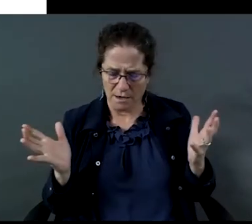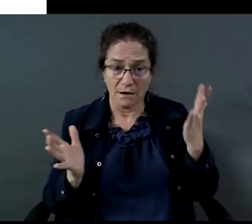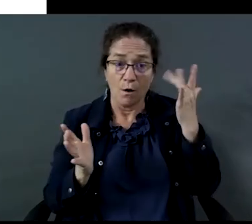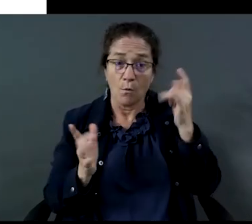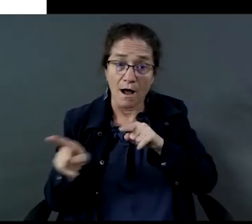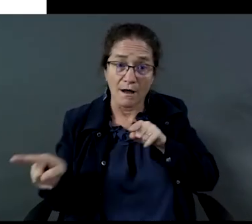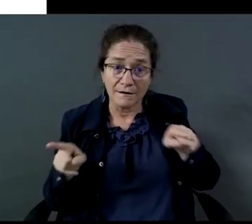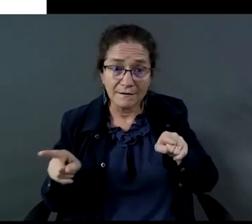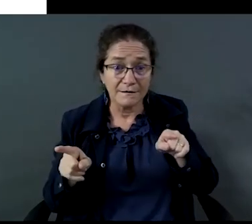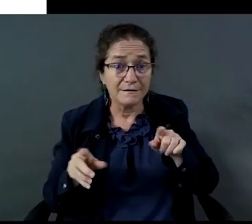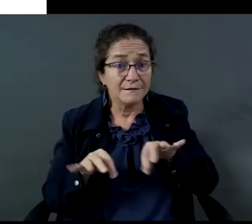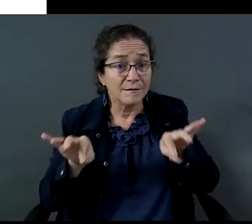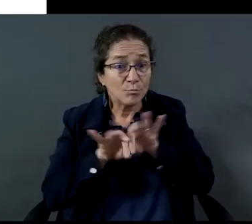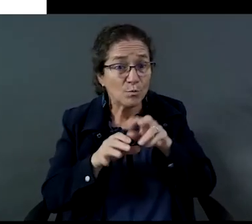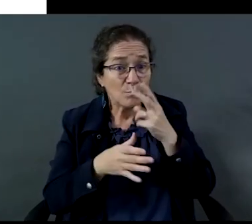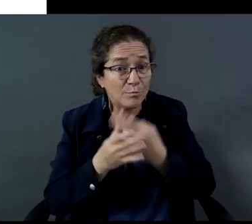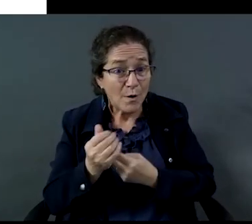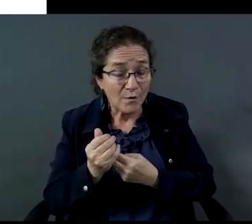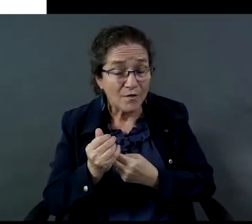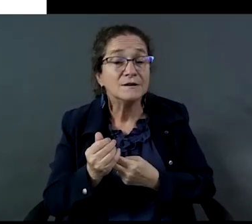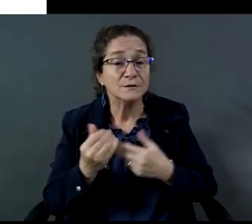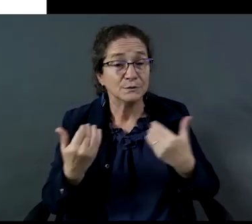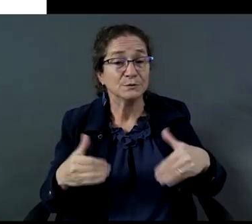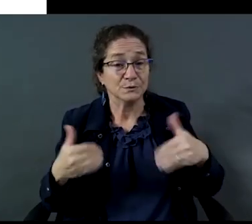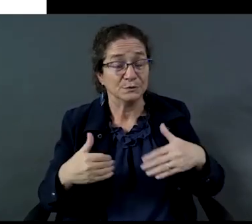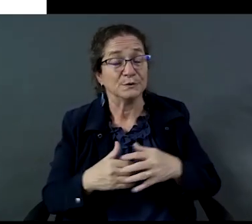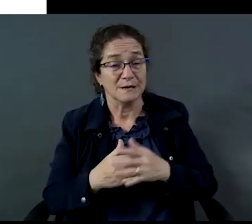are highly valued and critical to have at the table.